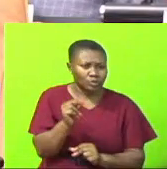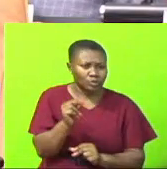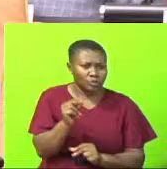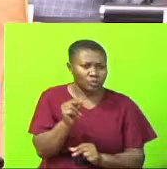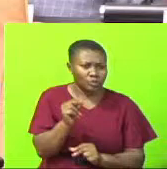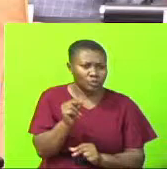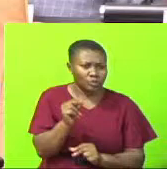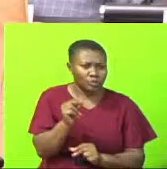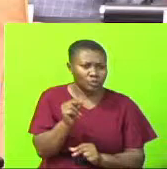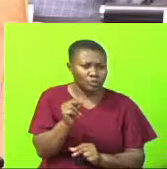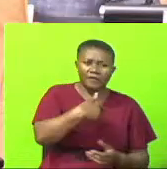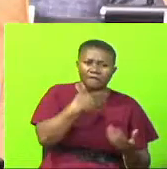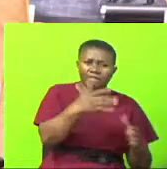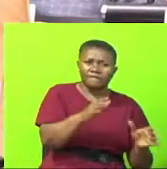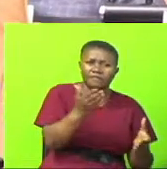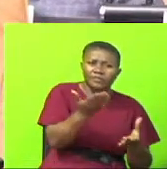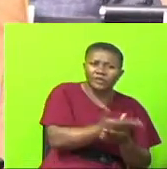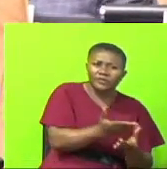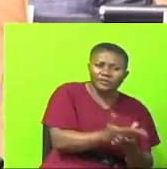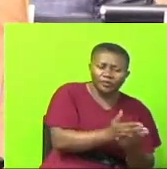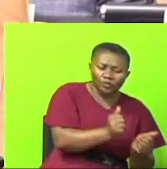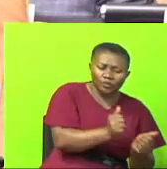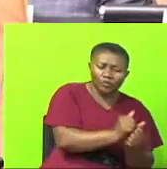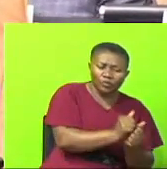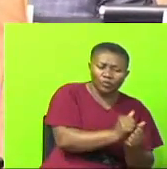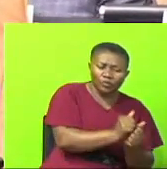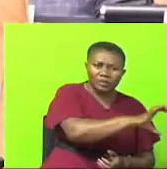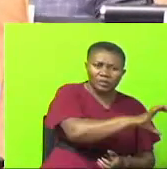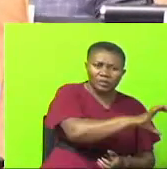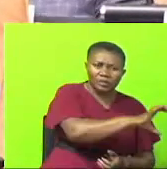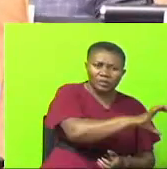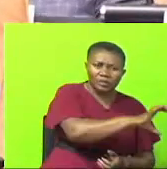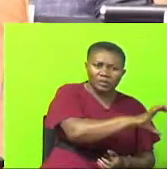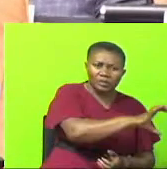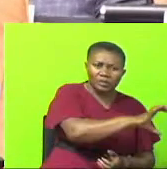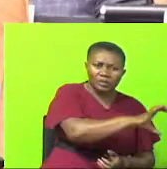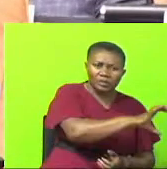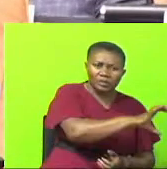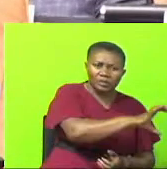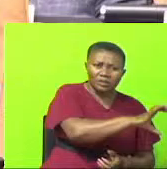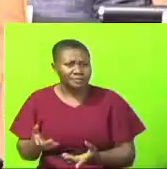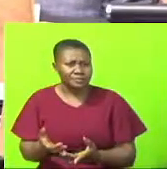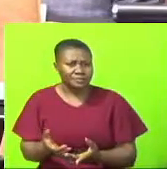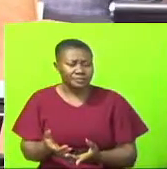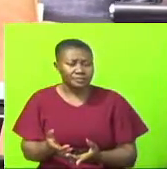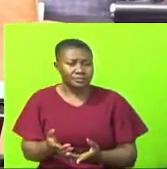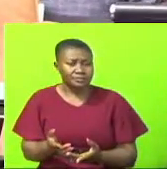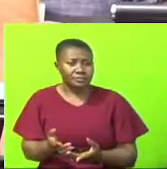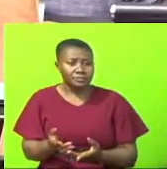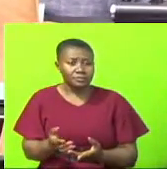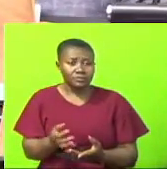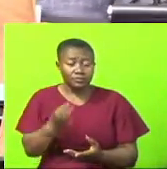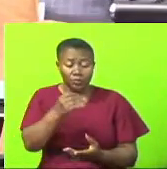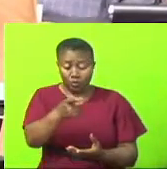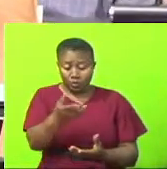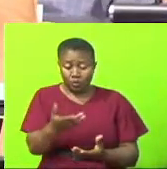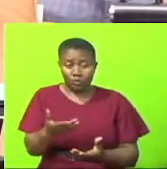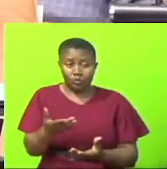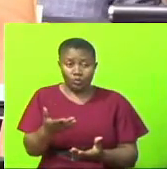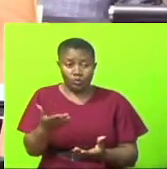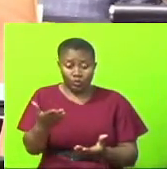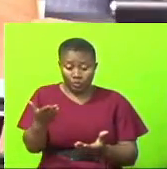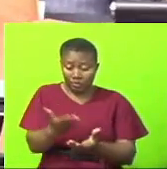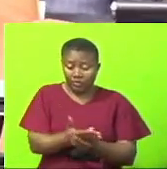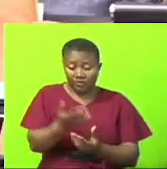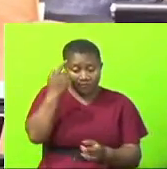party candidates with the Electoral Commission. NDC, we had equally done so. So, having filed for a different